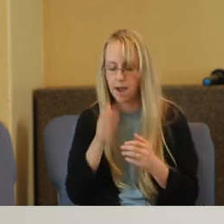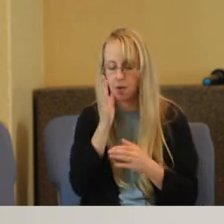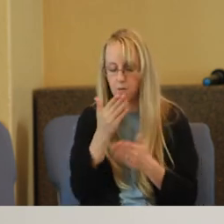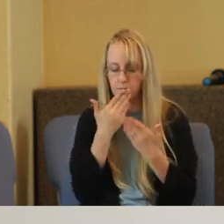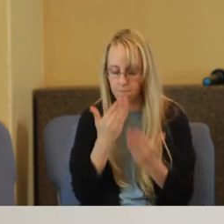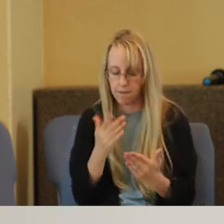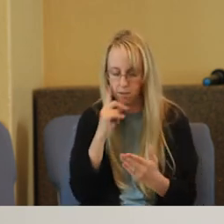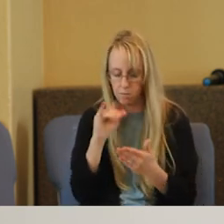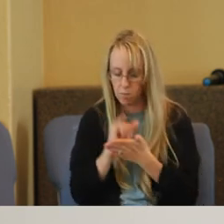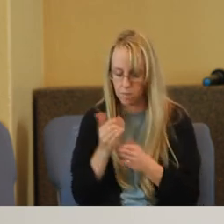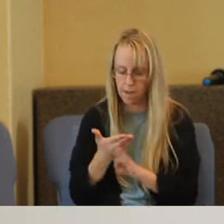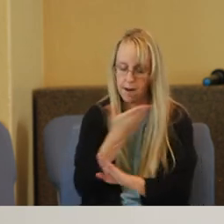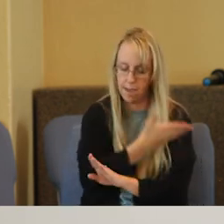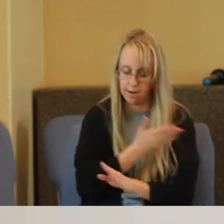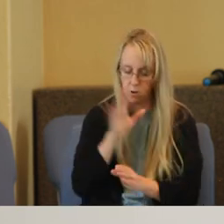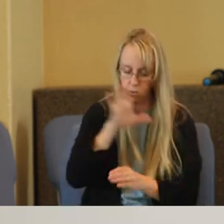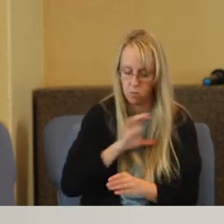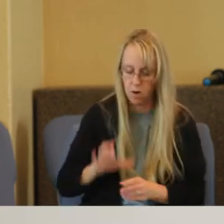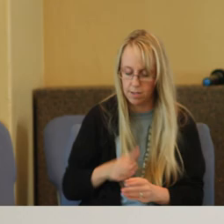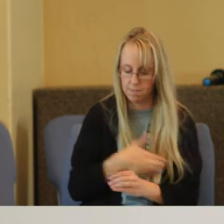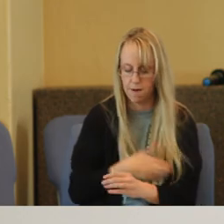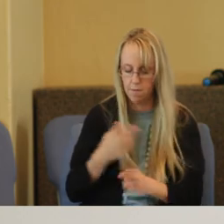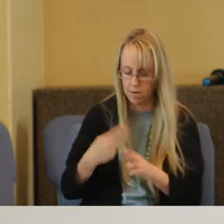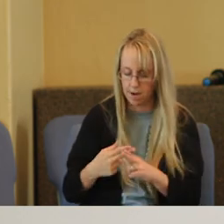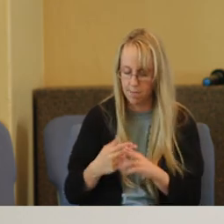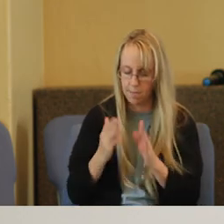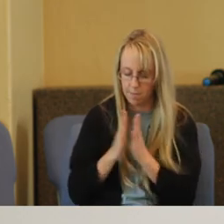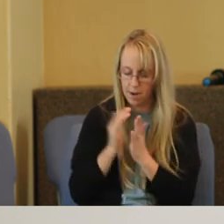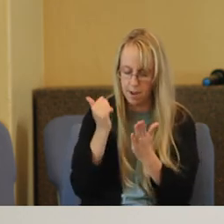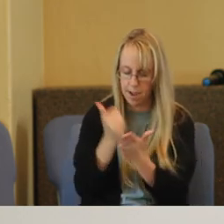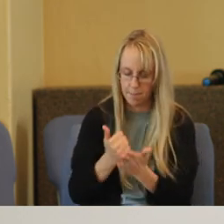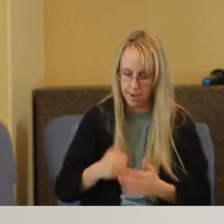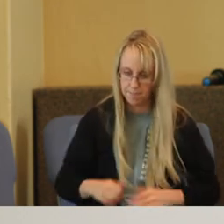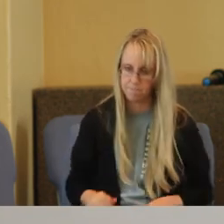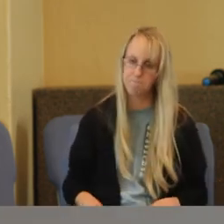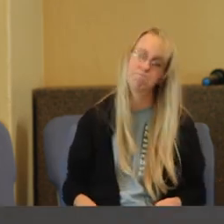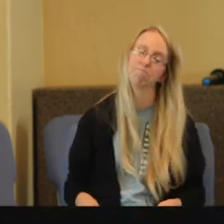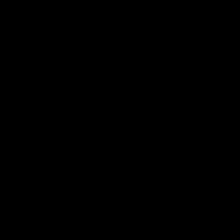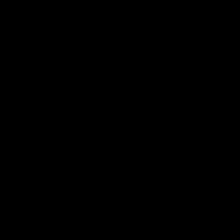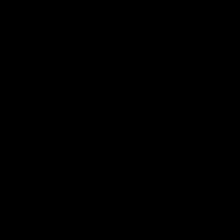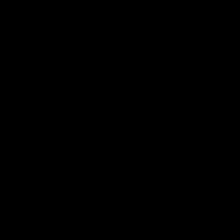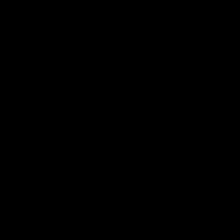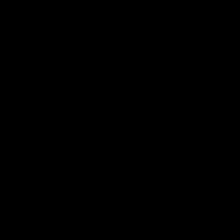I will thank you for them in advance. For it's in Christ's powerful name we pray. Amen. Thank you.